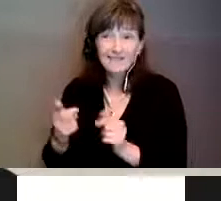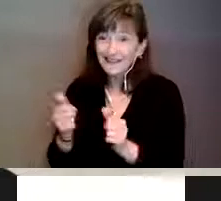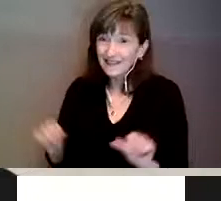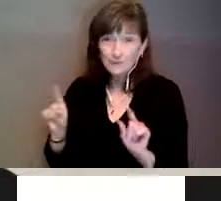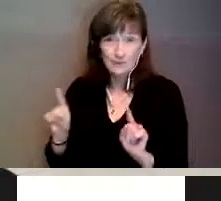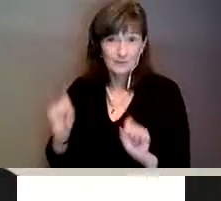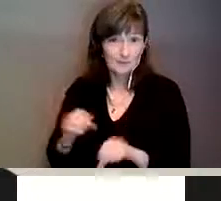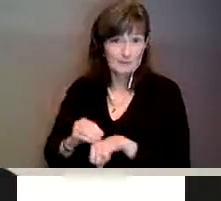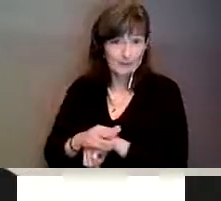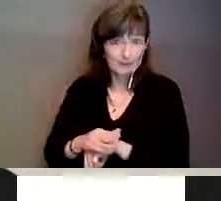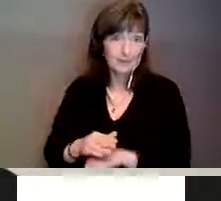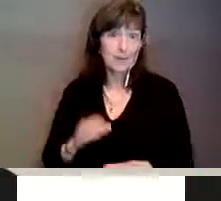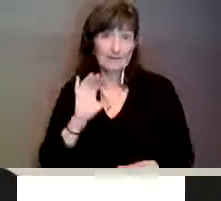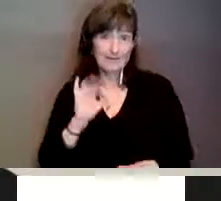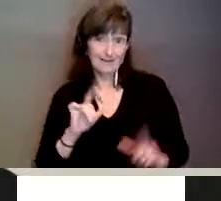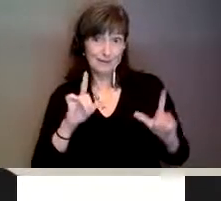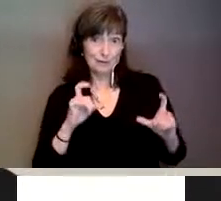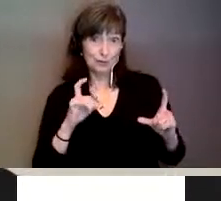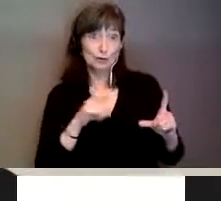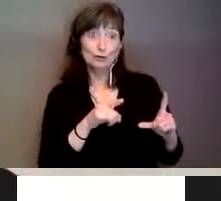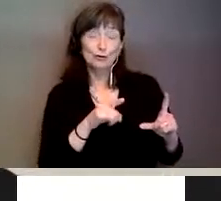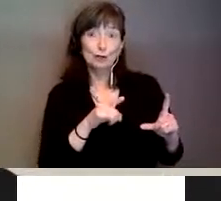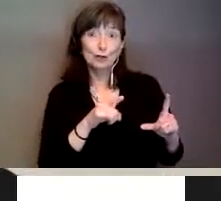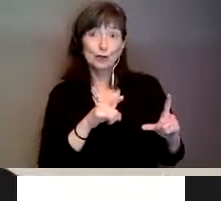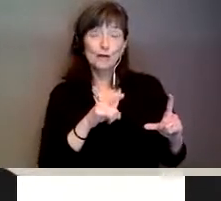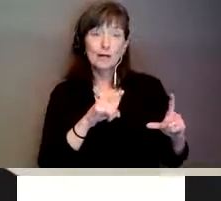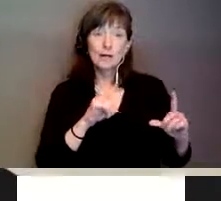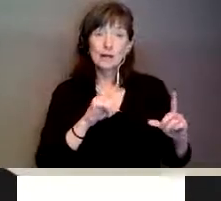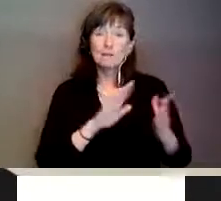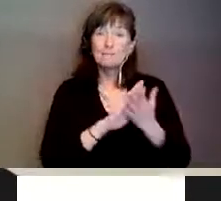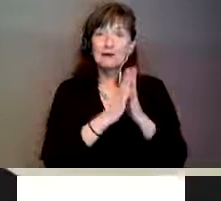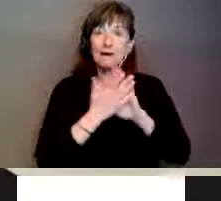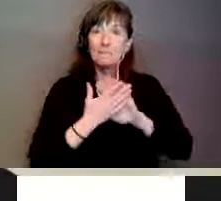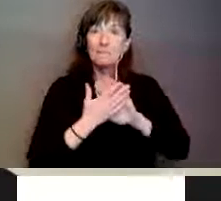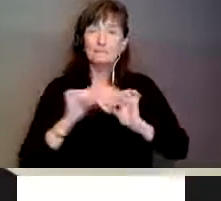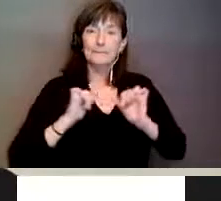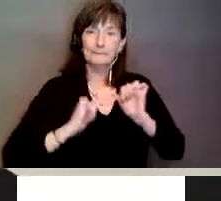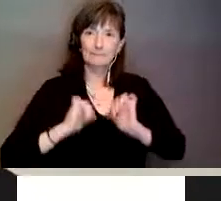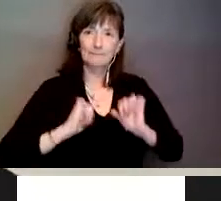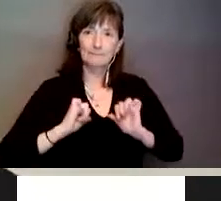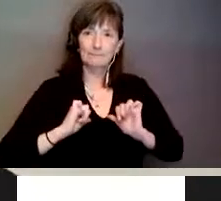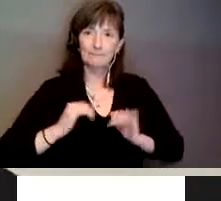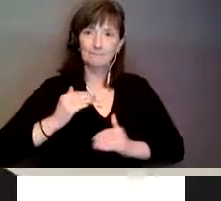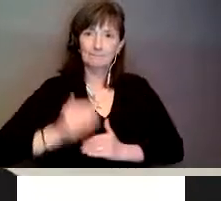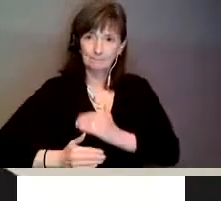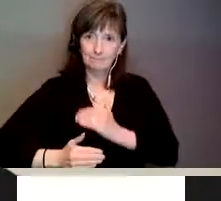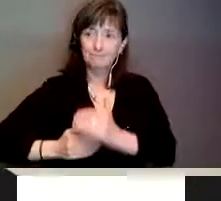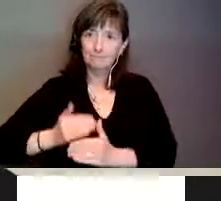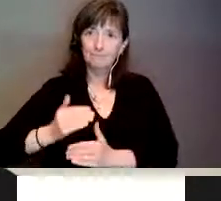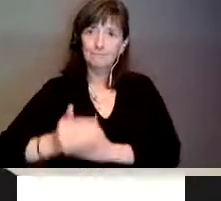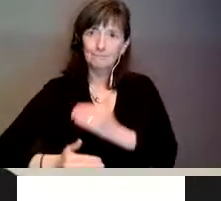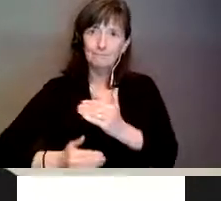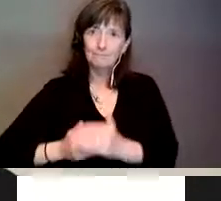particular image and we developed it into a scene, step by step, exploring the character